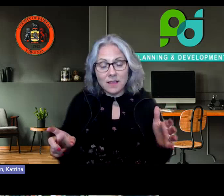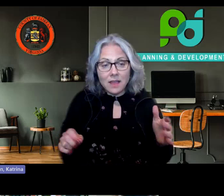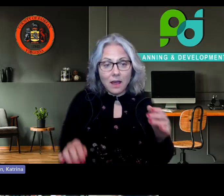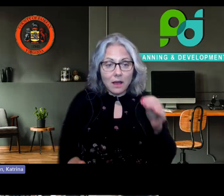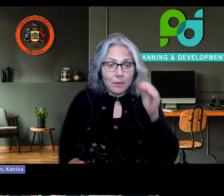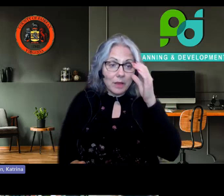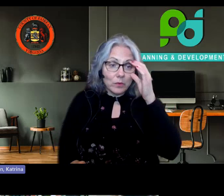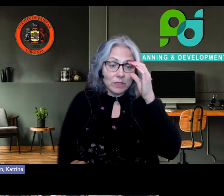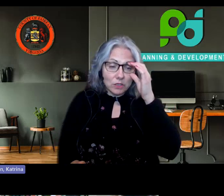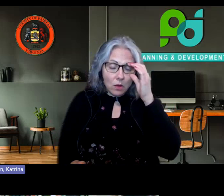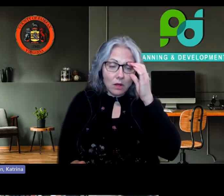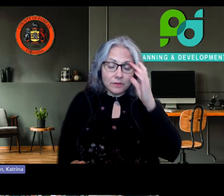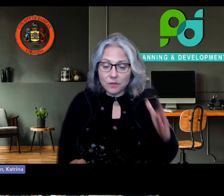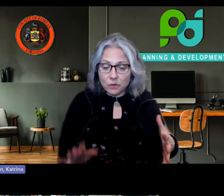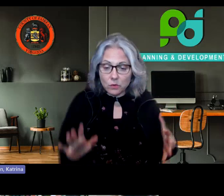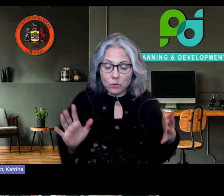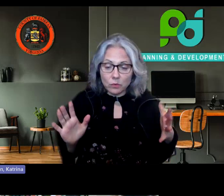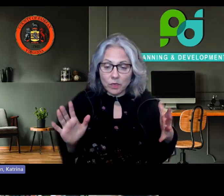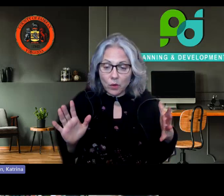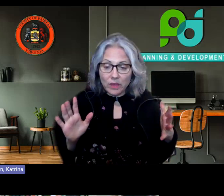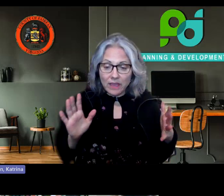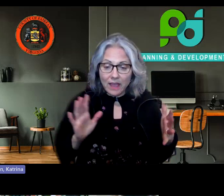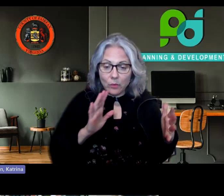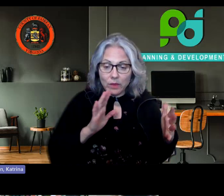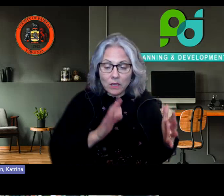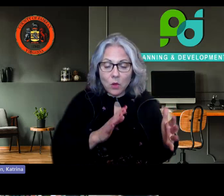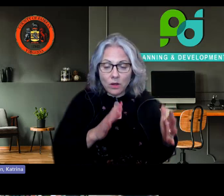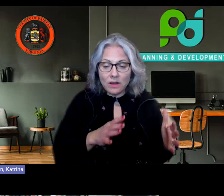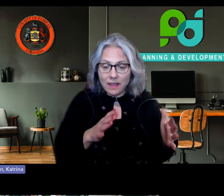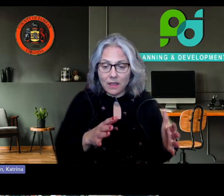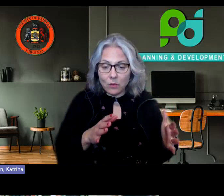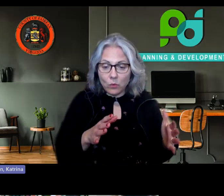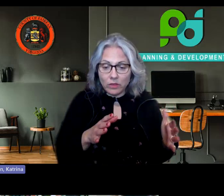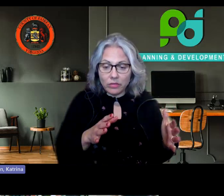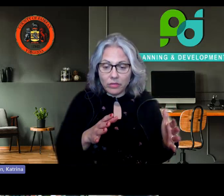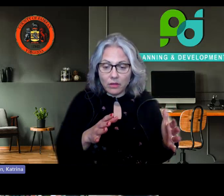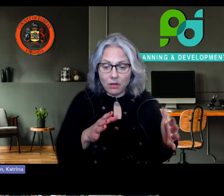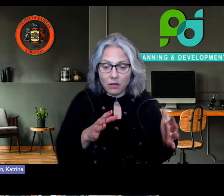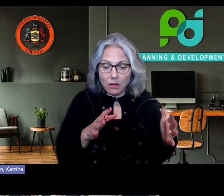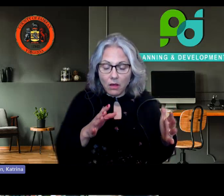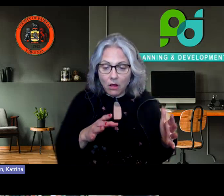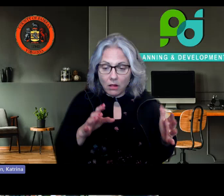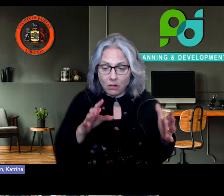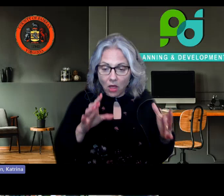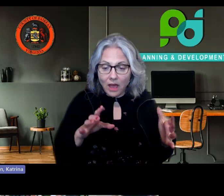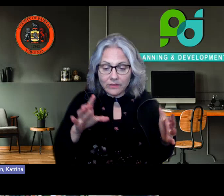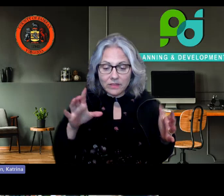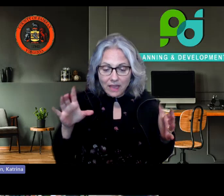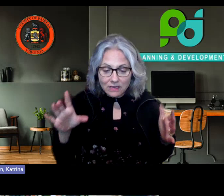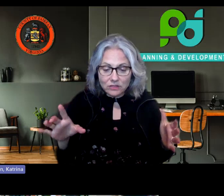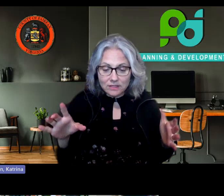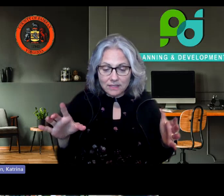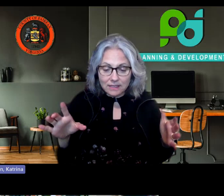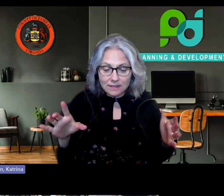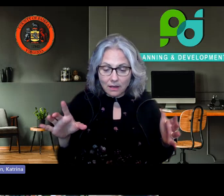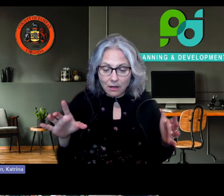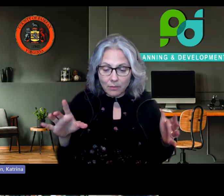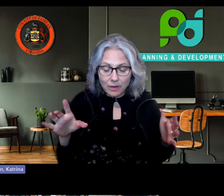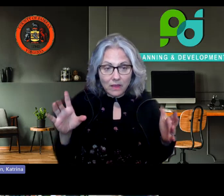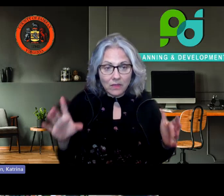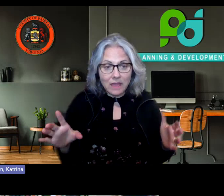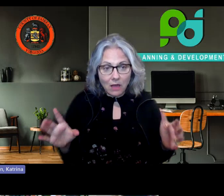recommendations. And we do also, we coordinate with a lot of the